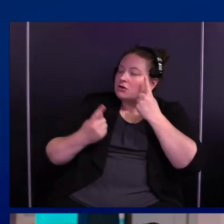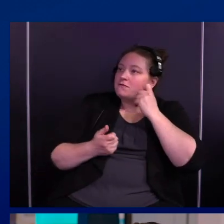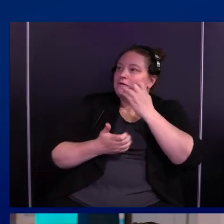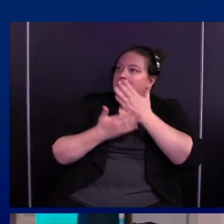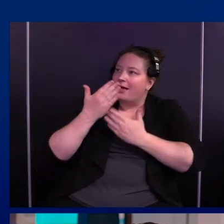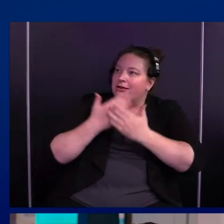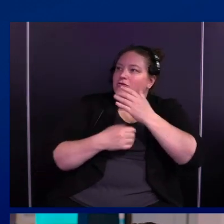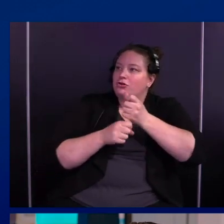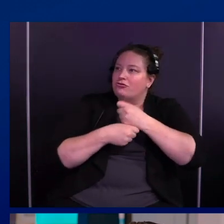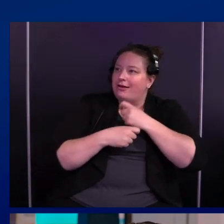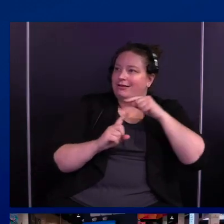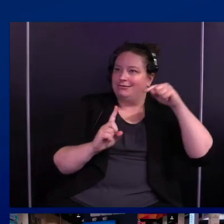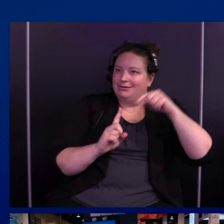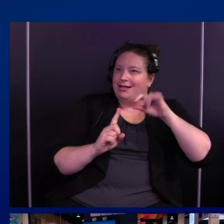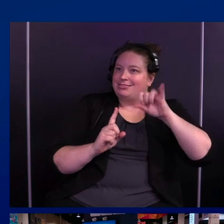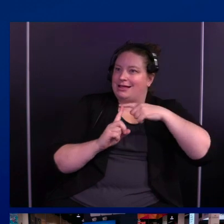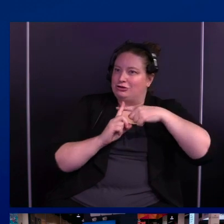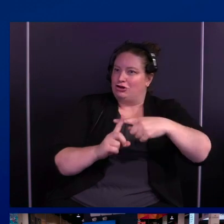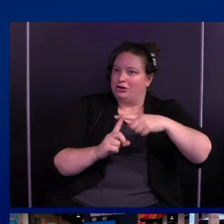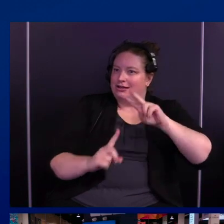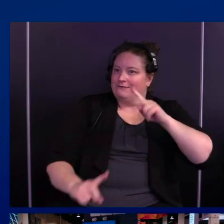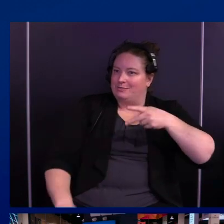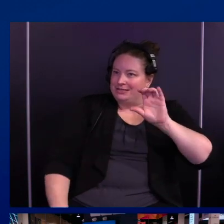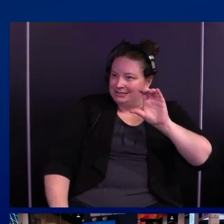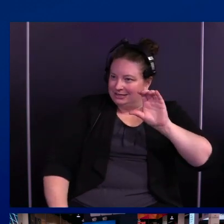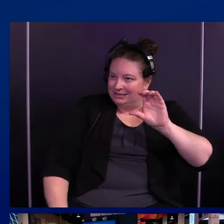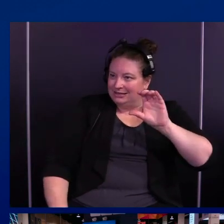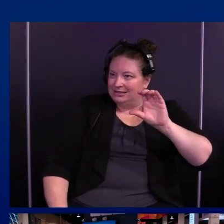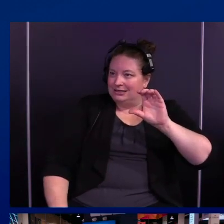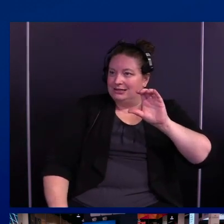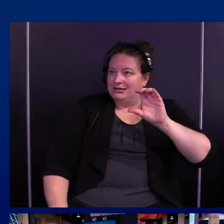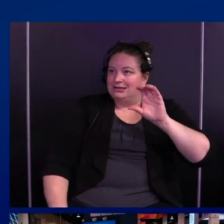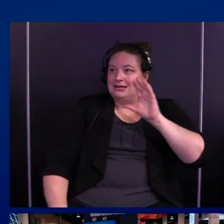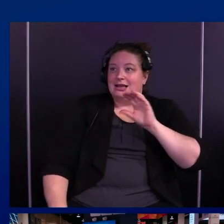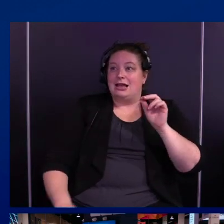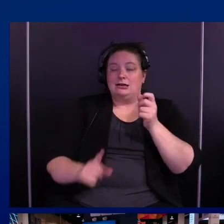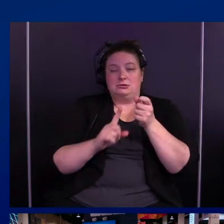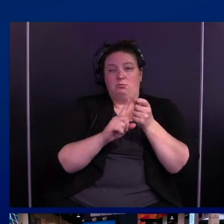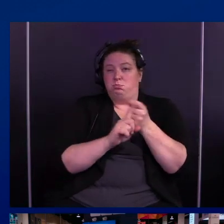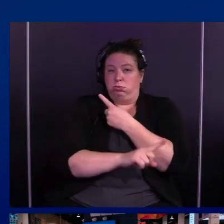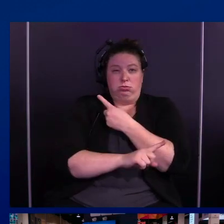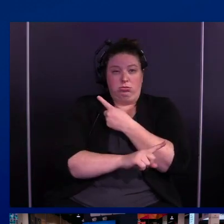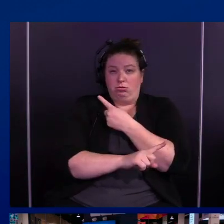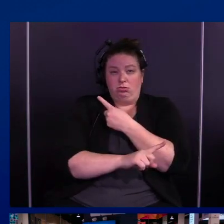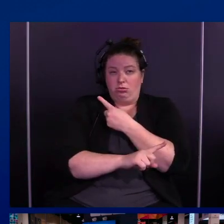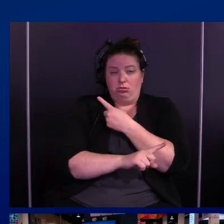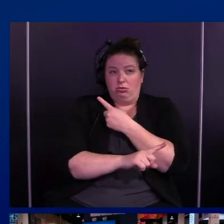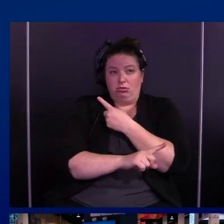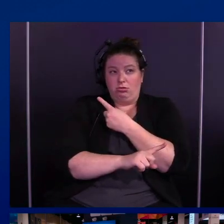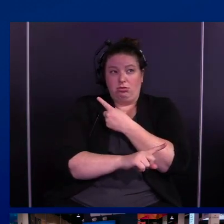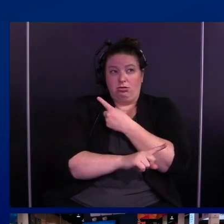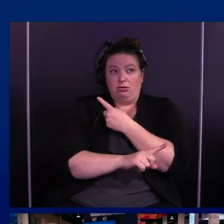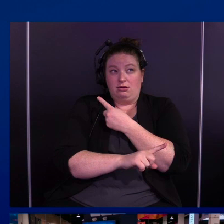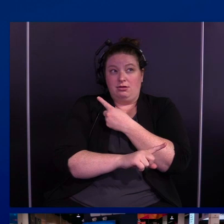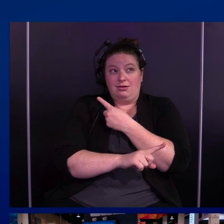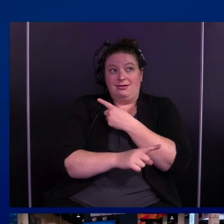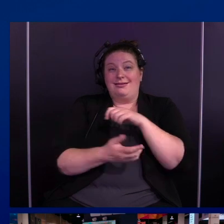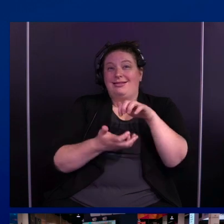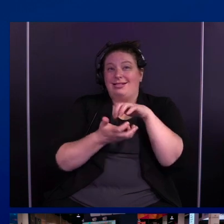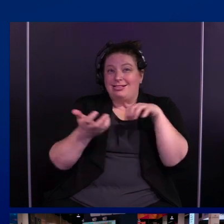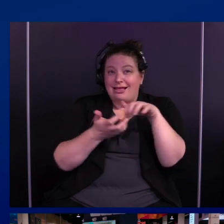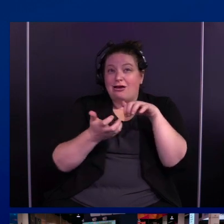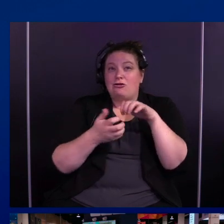create that target VPC, and it's kind of totally off from what sounds like a CloudFormation script is